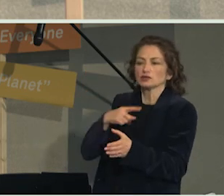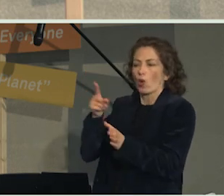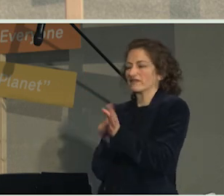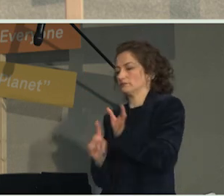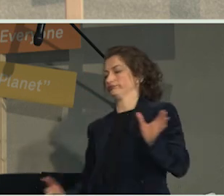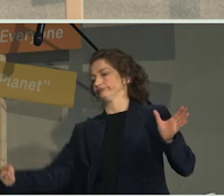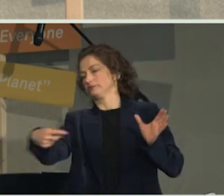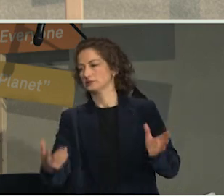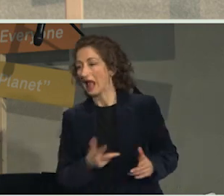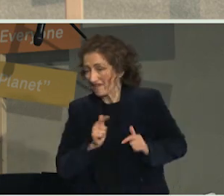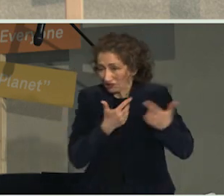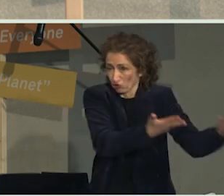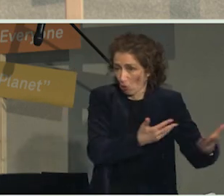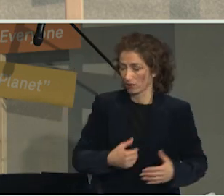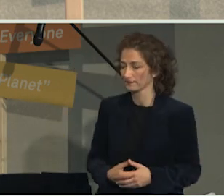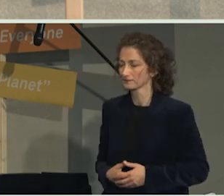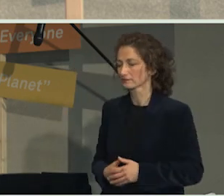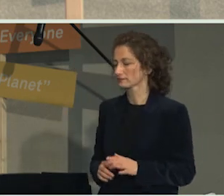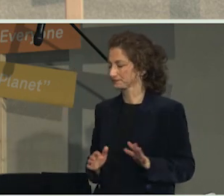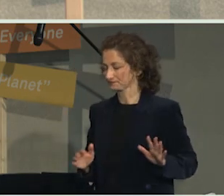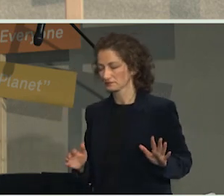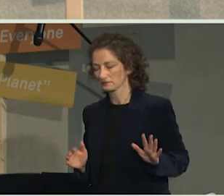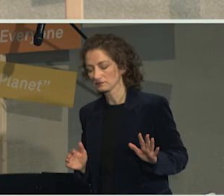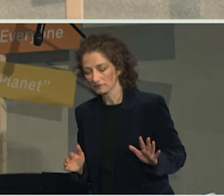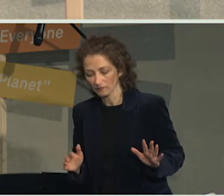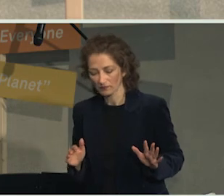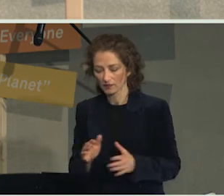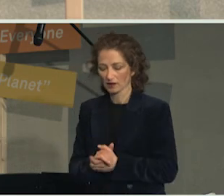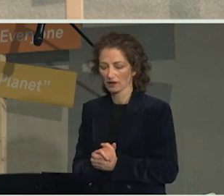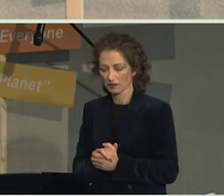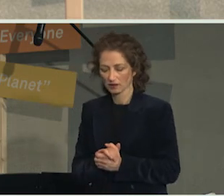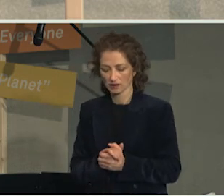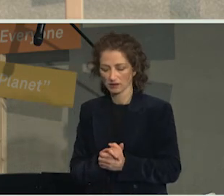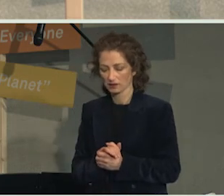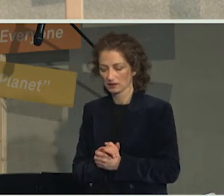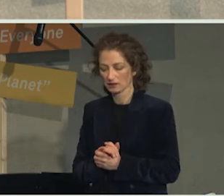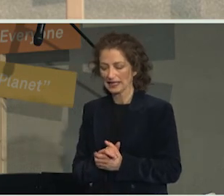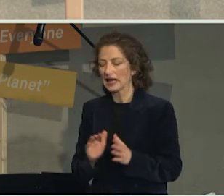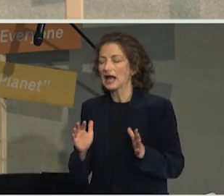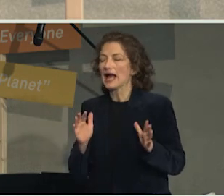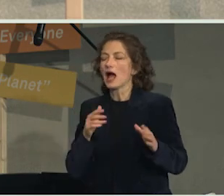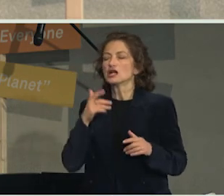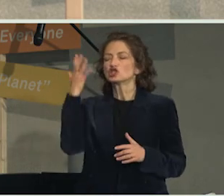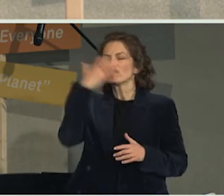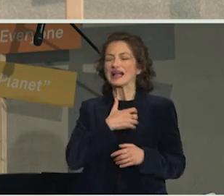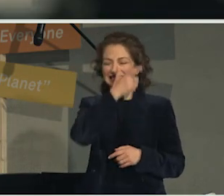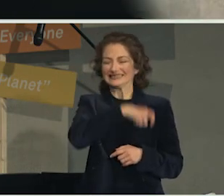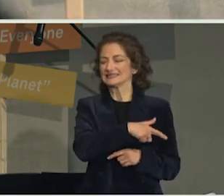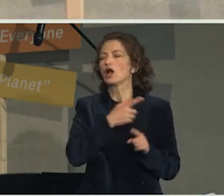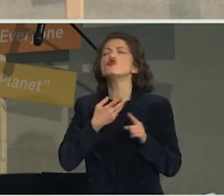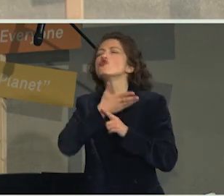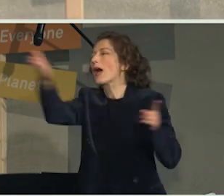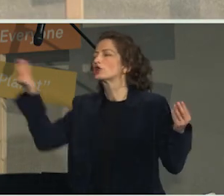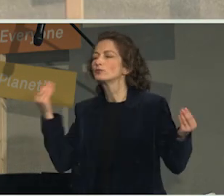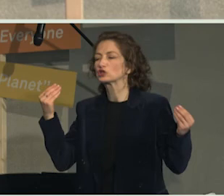collective reputation of black people everywhere, they rested responsibility on me not to make a scene and to comport myself